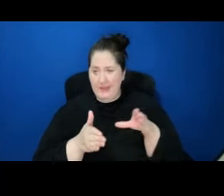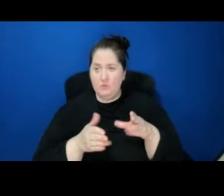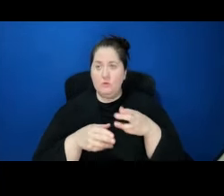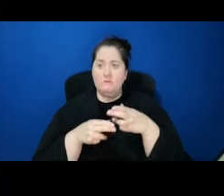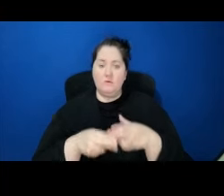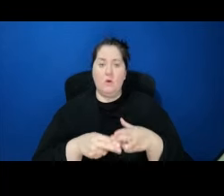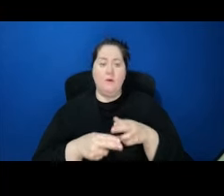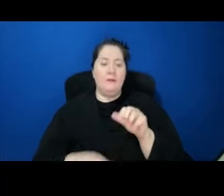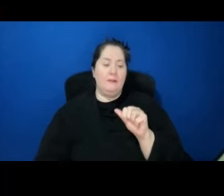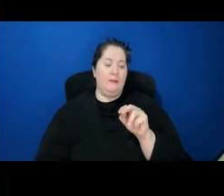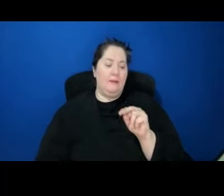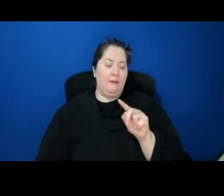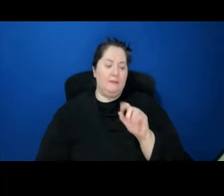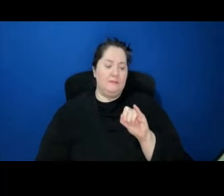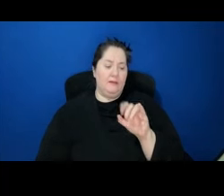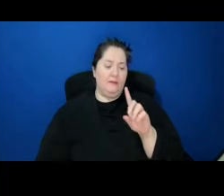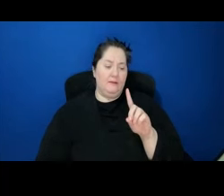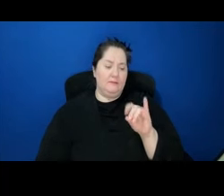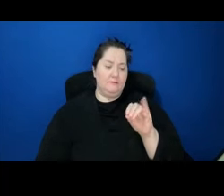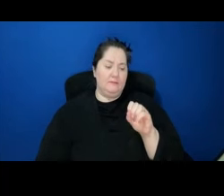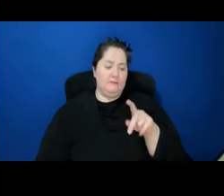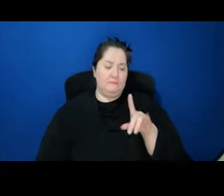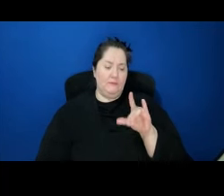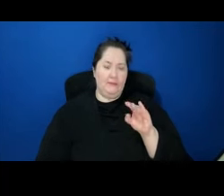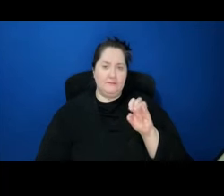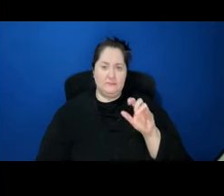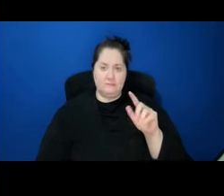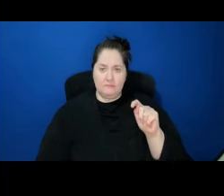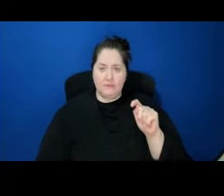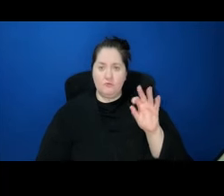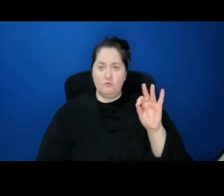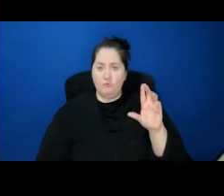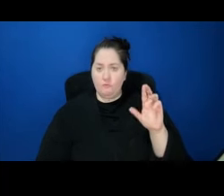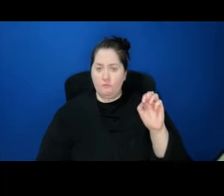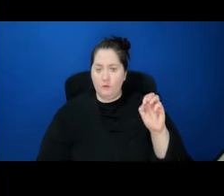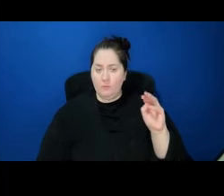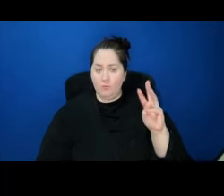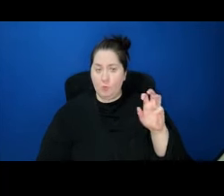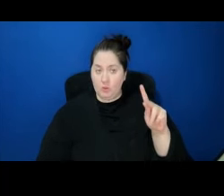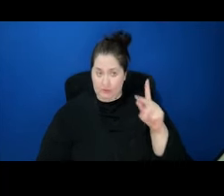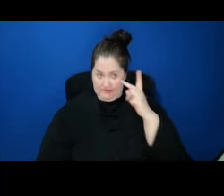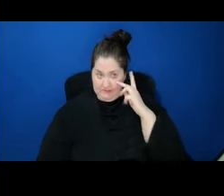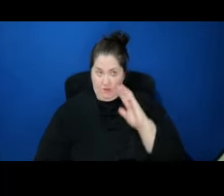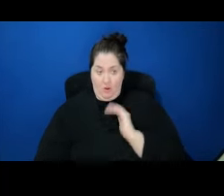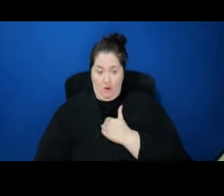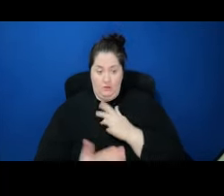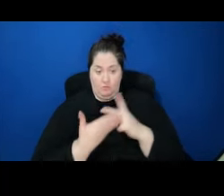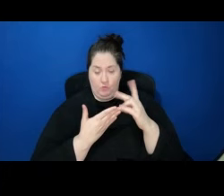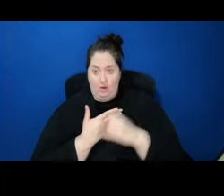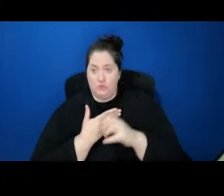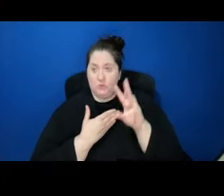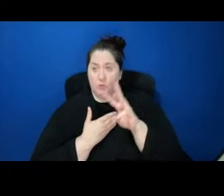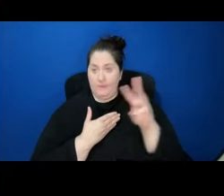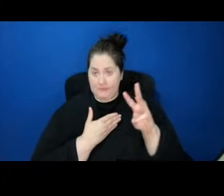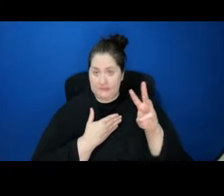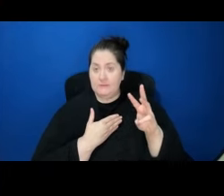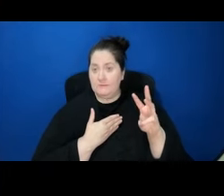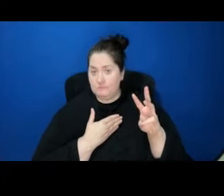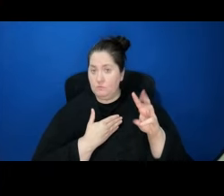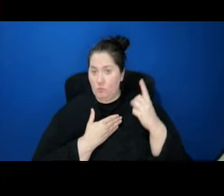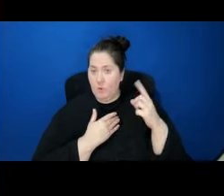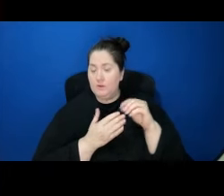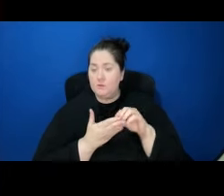an anti-displacement framework. You can find it on the project website as one of the main project documents.